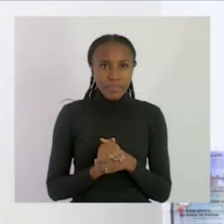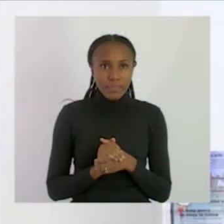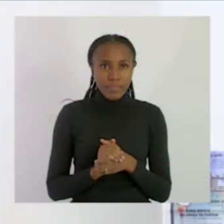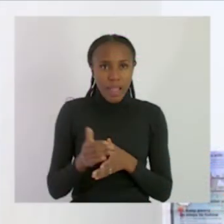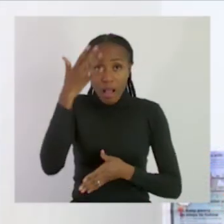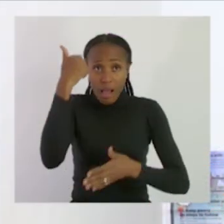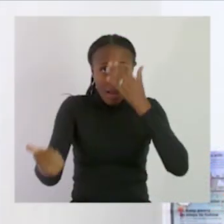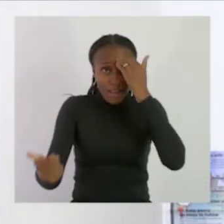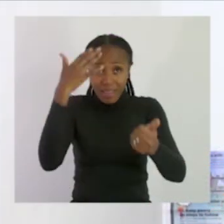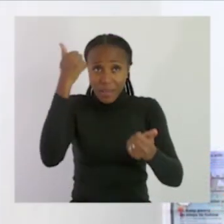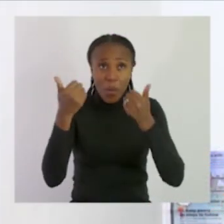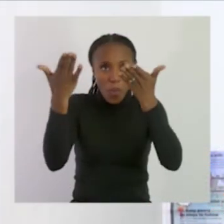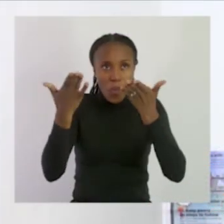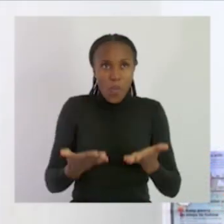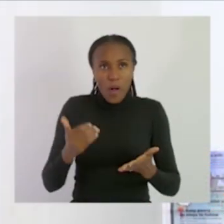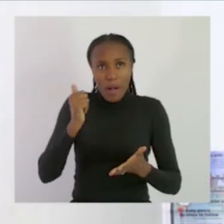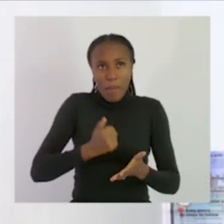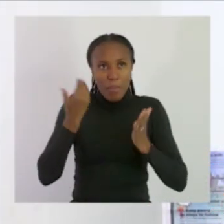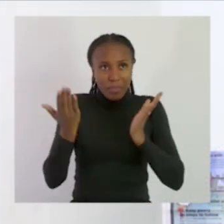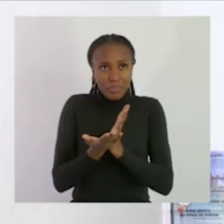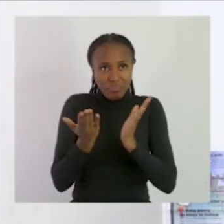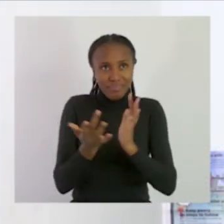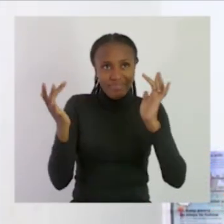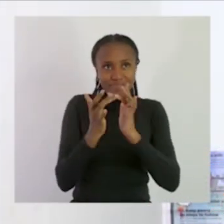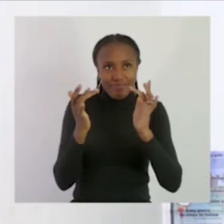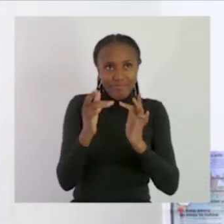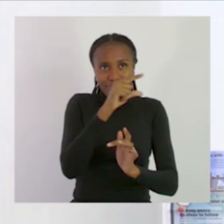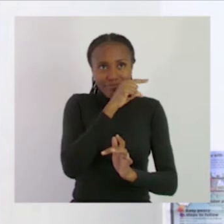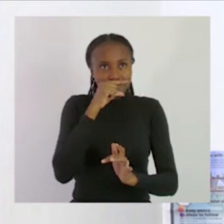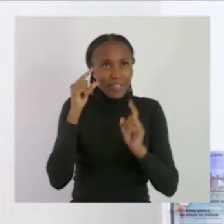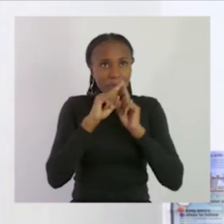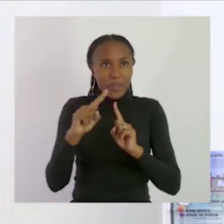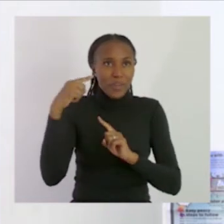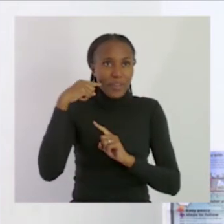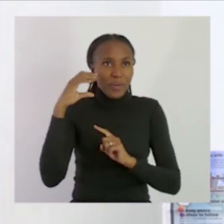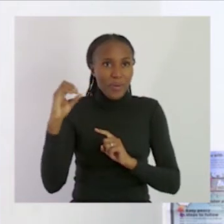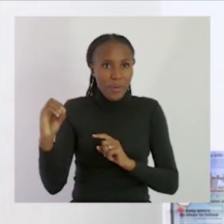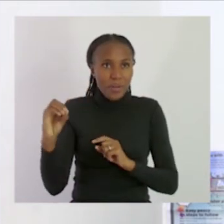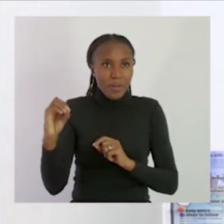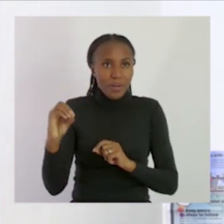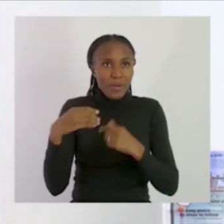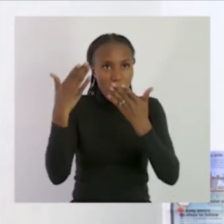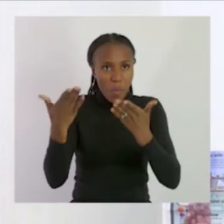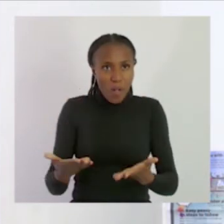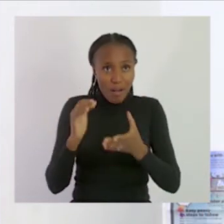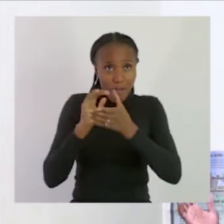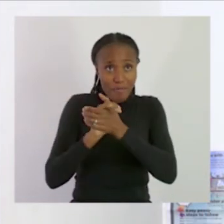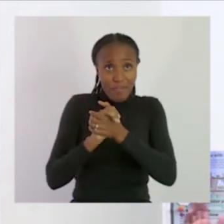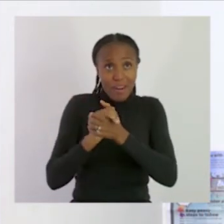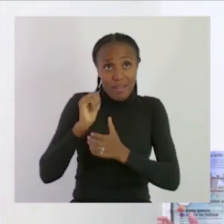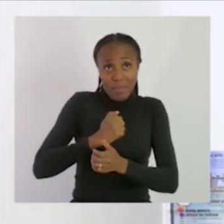Hello everyone, welcome to MyZone Online School. My name is Mr. Mario Atanasio Ananias. Welcome my friend